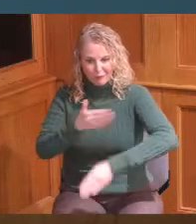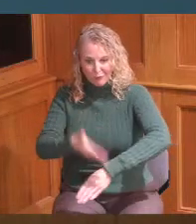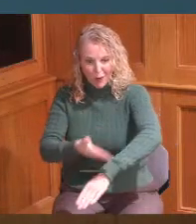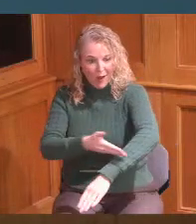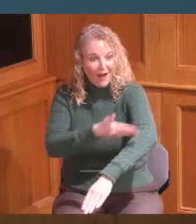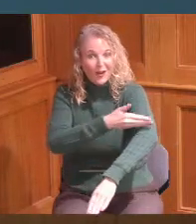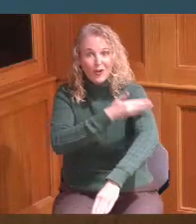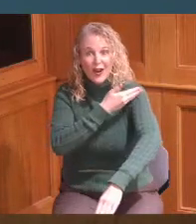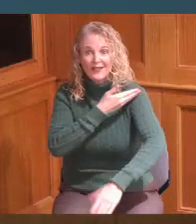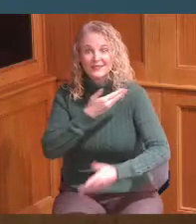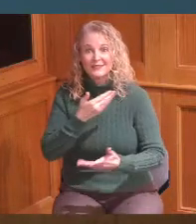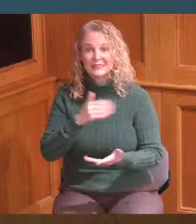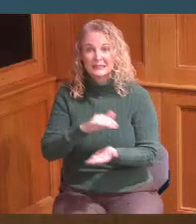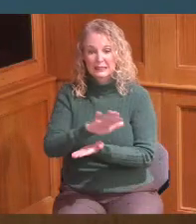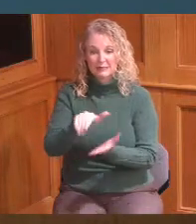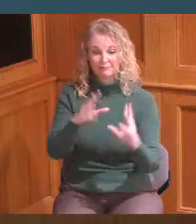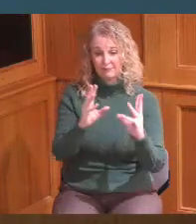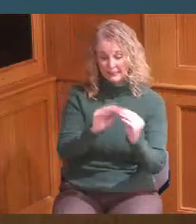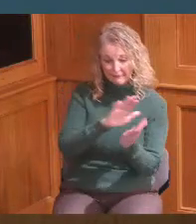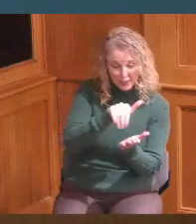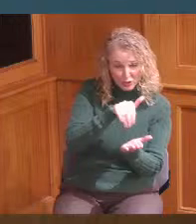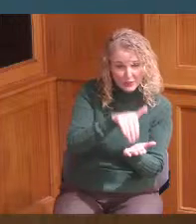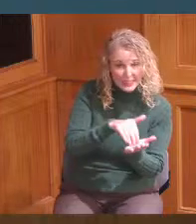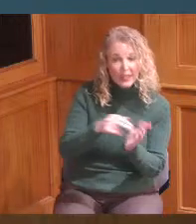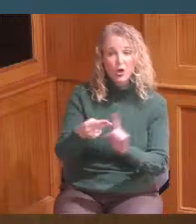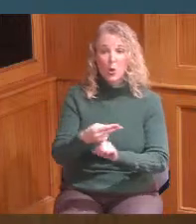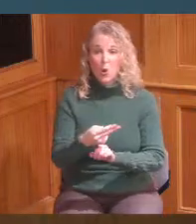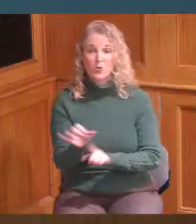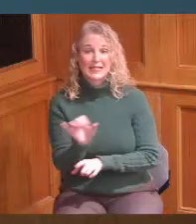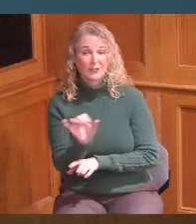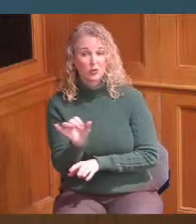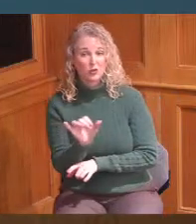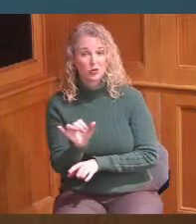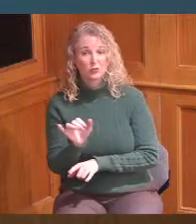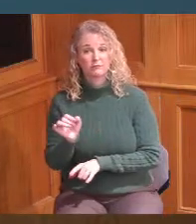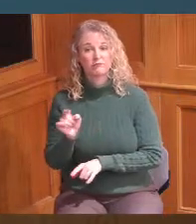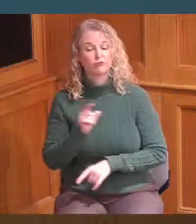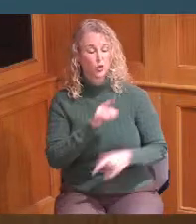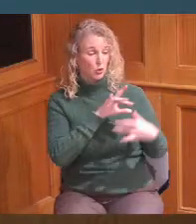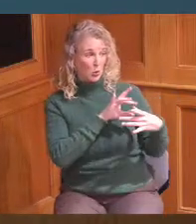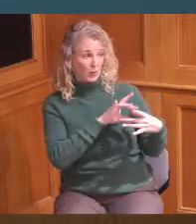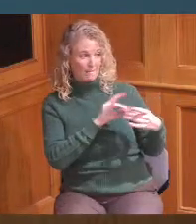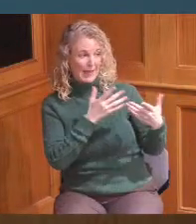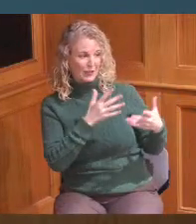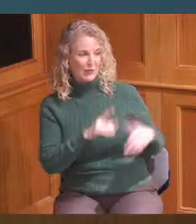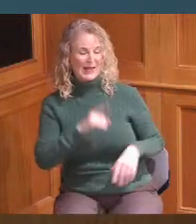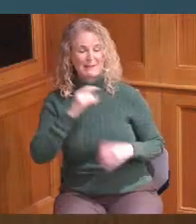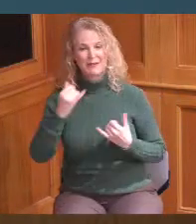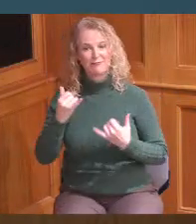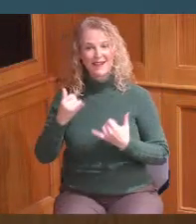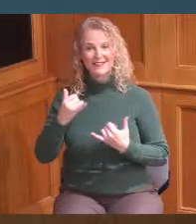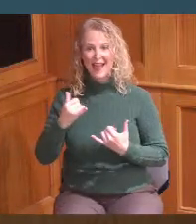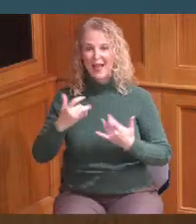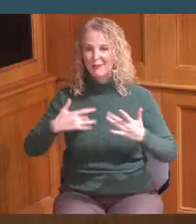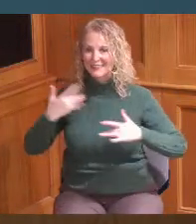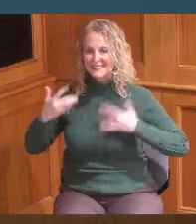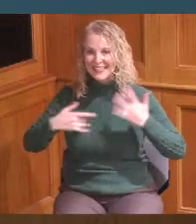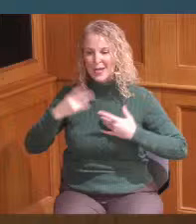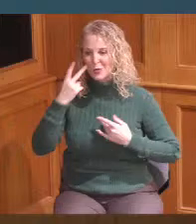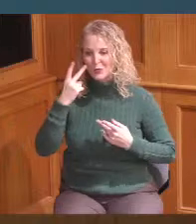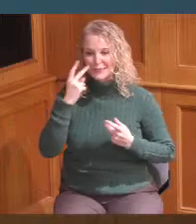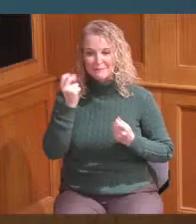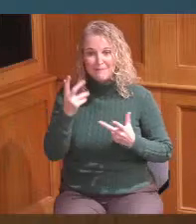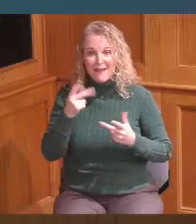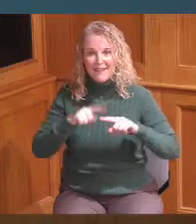the Convention Center and related to the Convention Center Hotel. As you say, Commissioner Dumas, it's a really exciting time related to tourism in